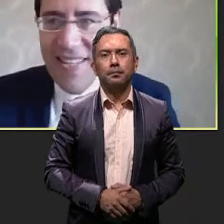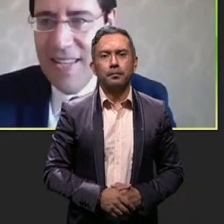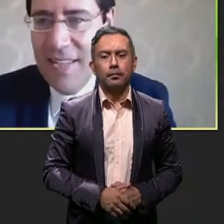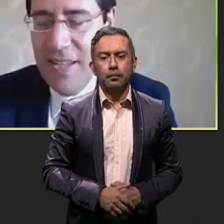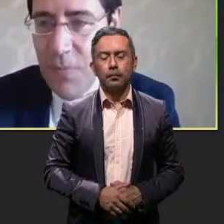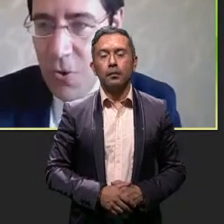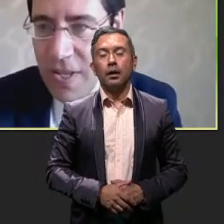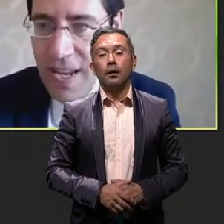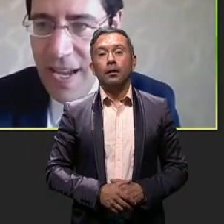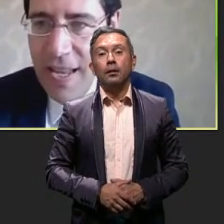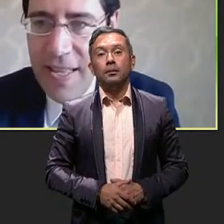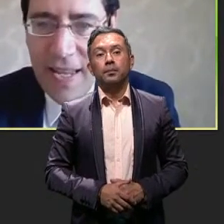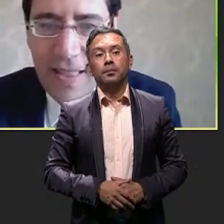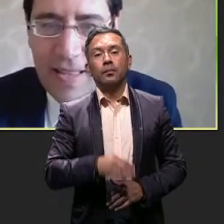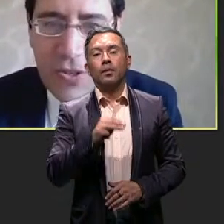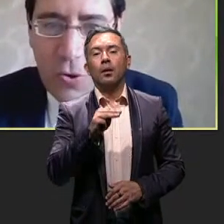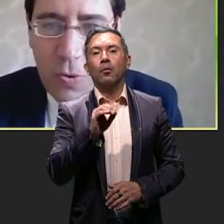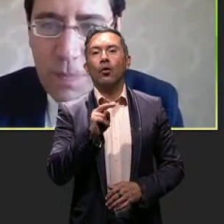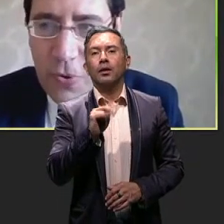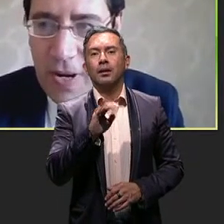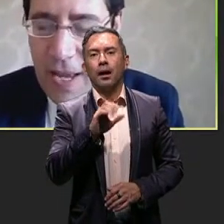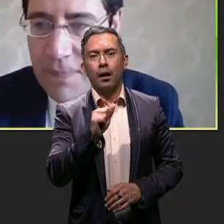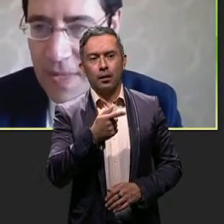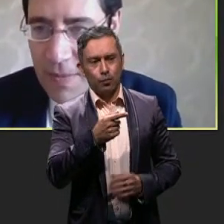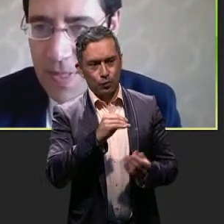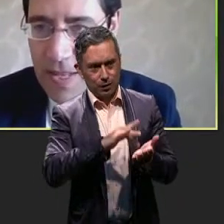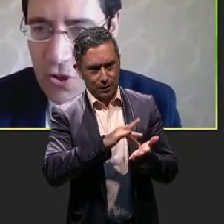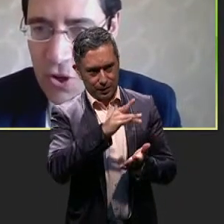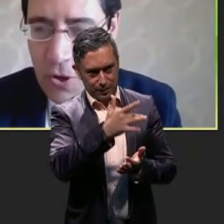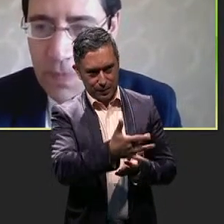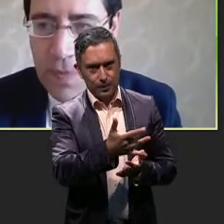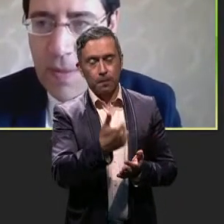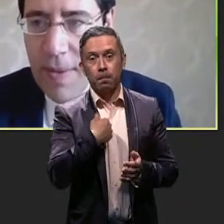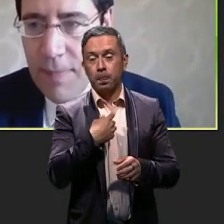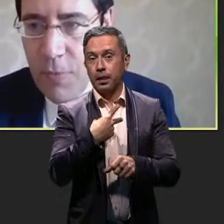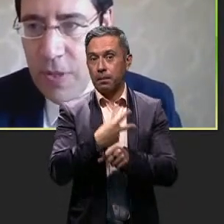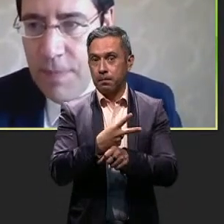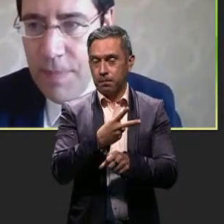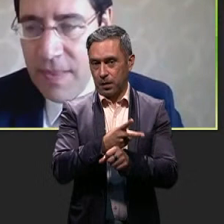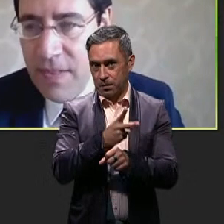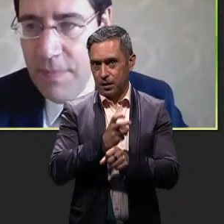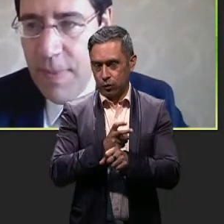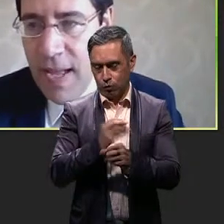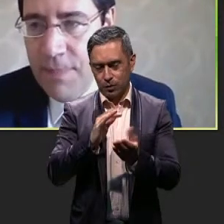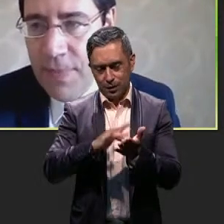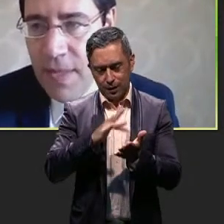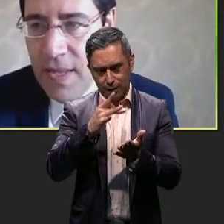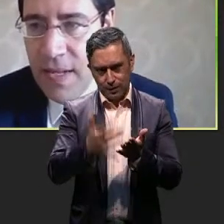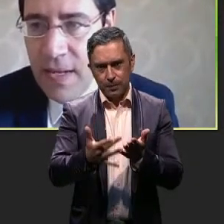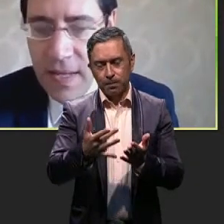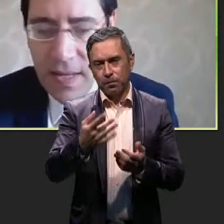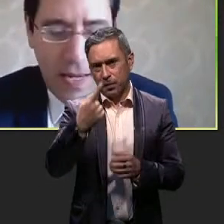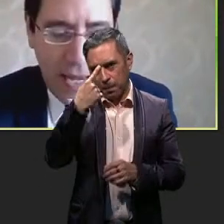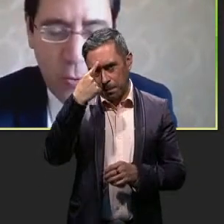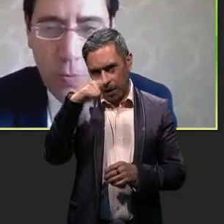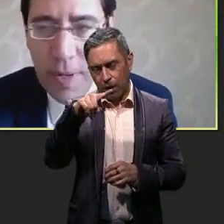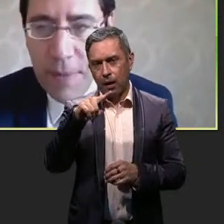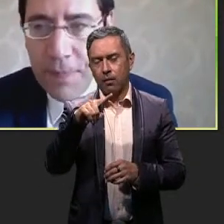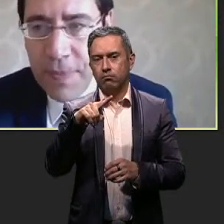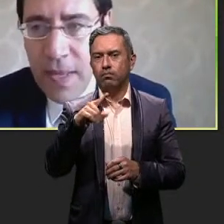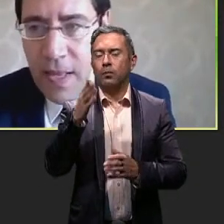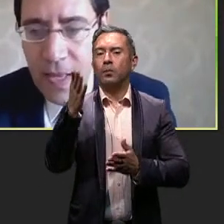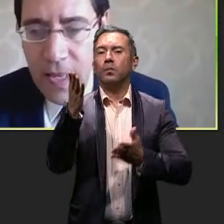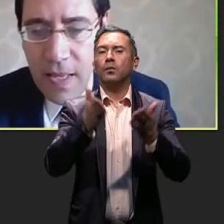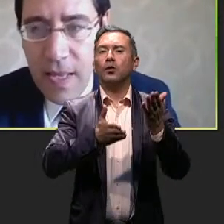Gracias, Mónica, y agradezco por la... Thank you very much, Monica. I would like to thank you for the invitation